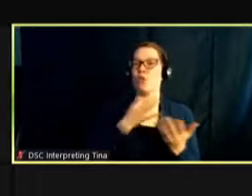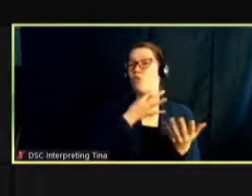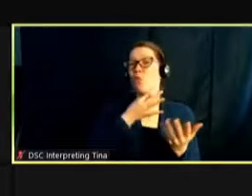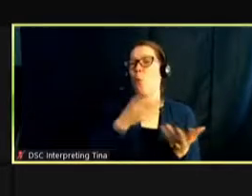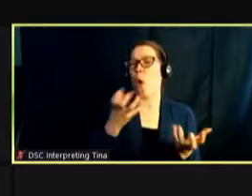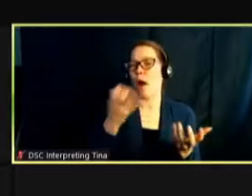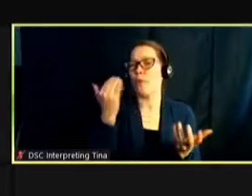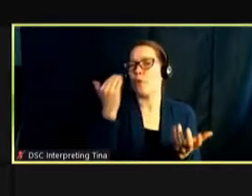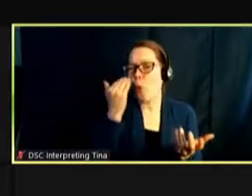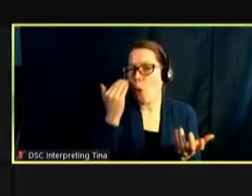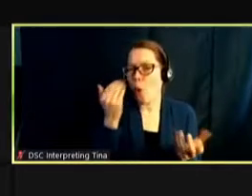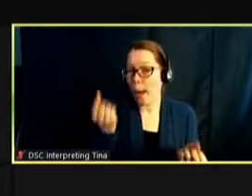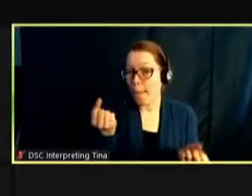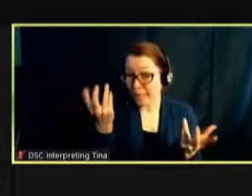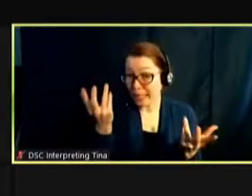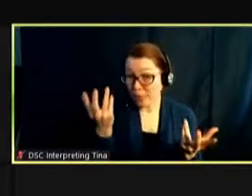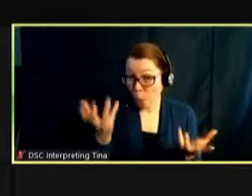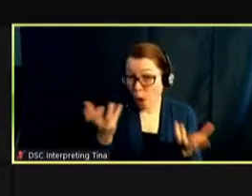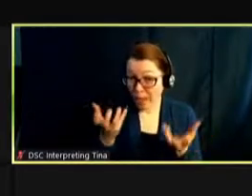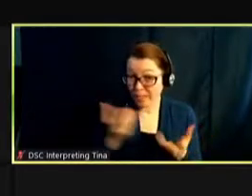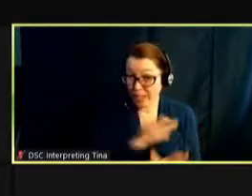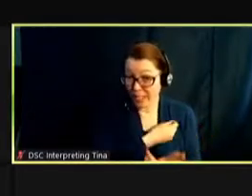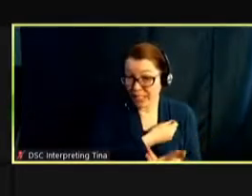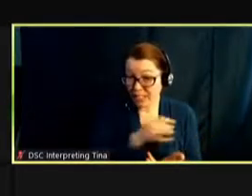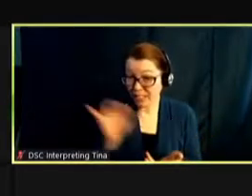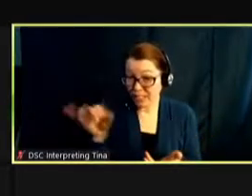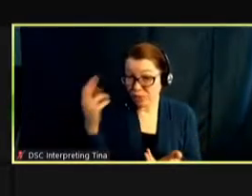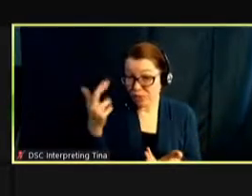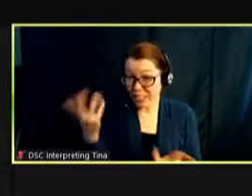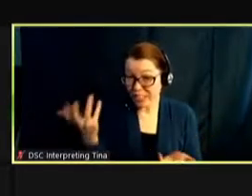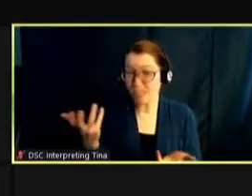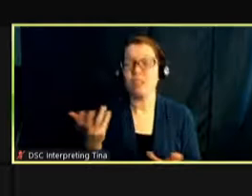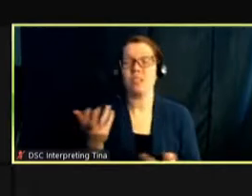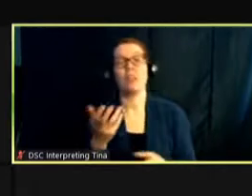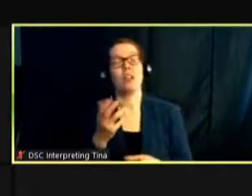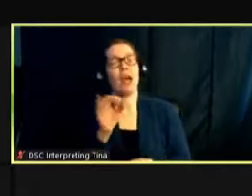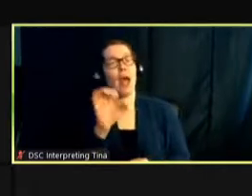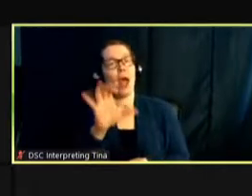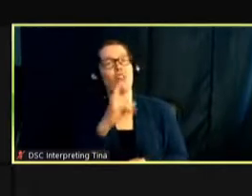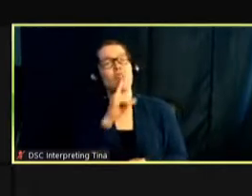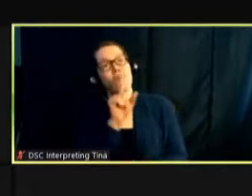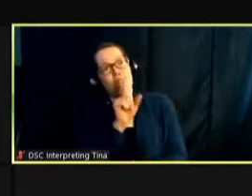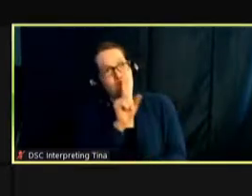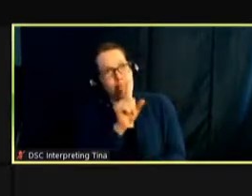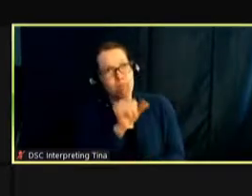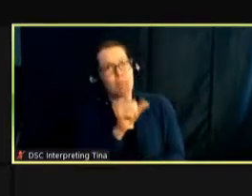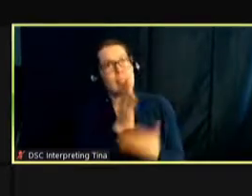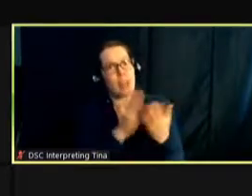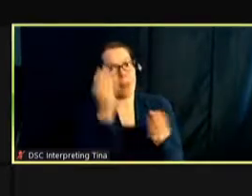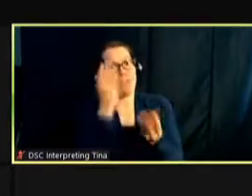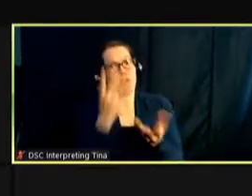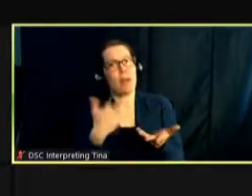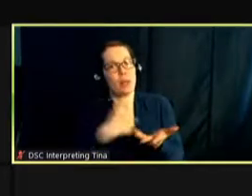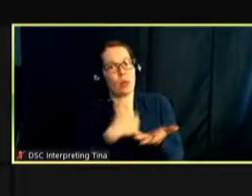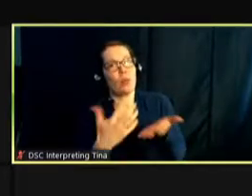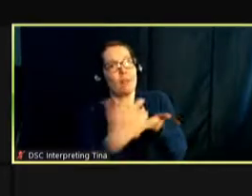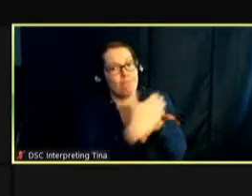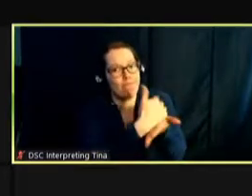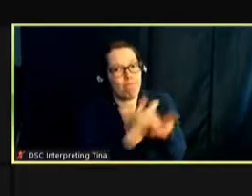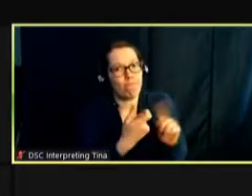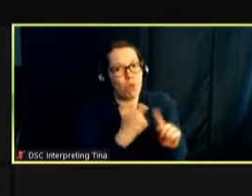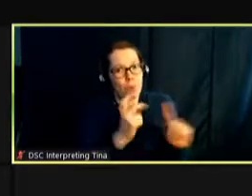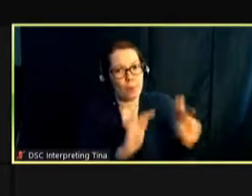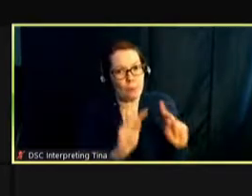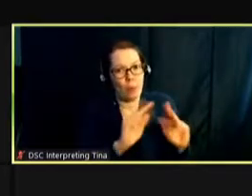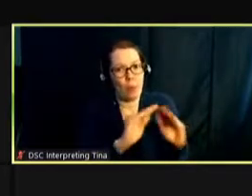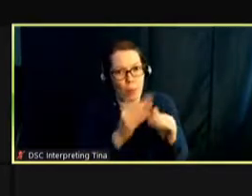3-4? You know, Bree, I think you make a real good point that, yeah, that will be some of the data we want to capture. You know, it'd be nice